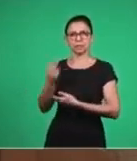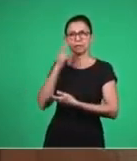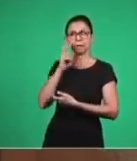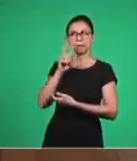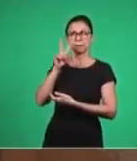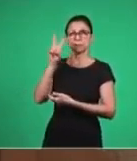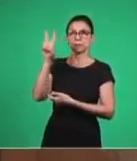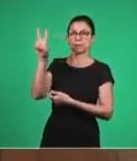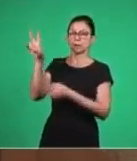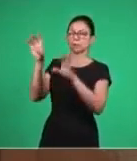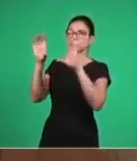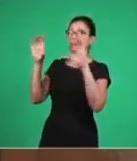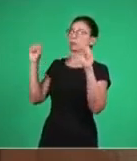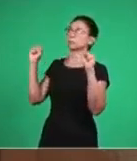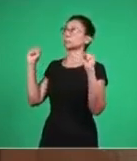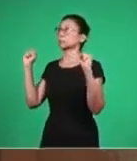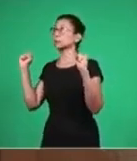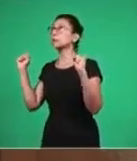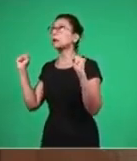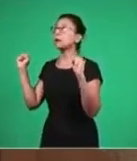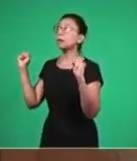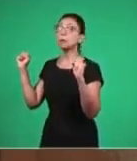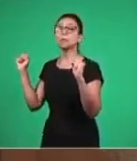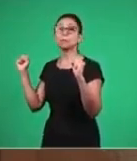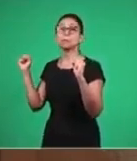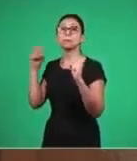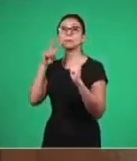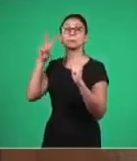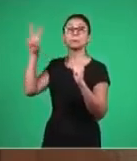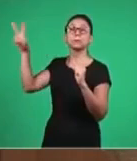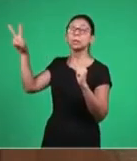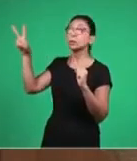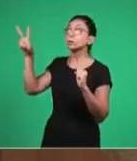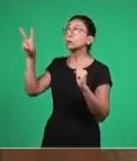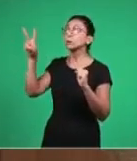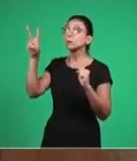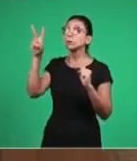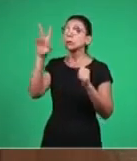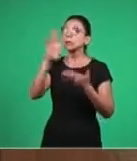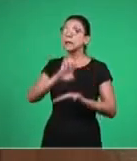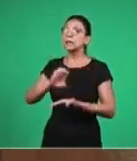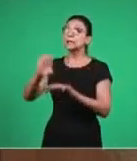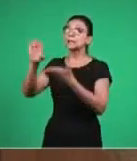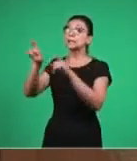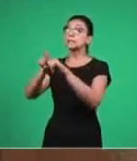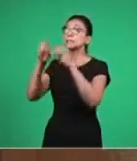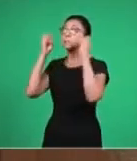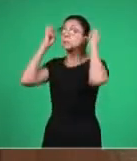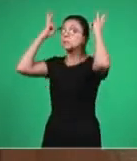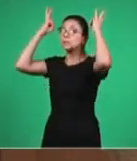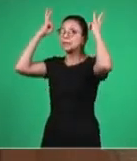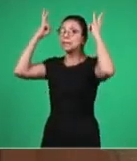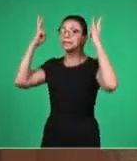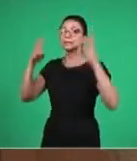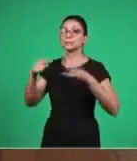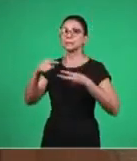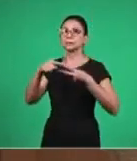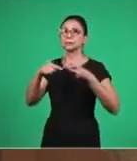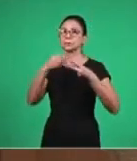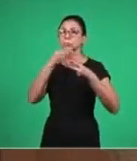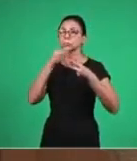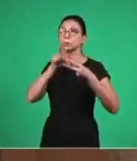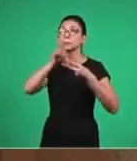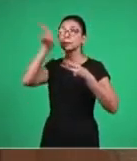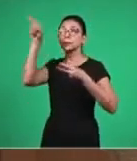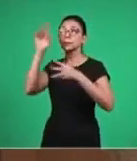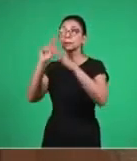those servants of God, in which they had a vision and they saw Elijah and Moses in